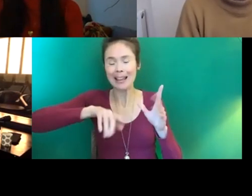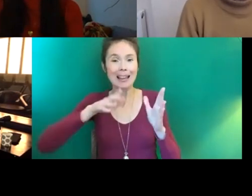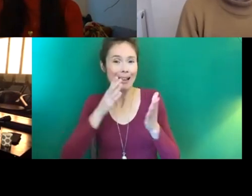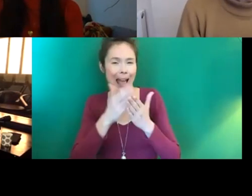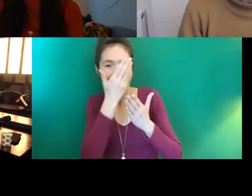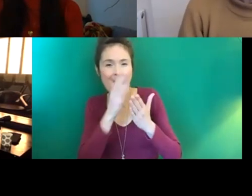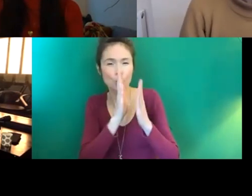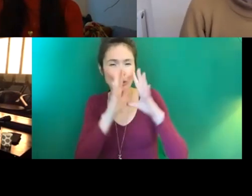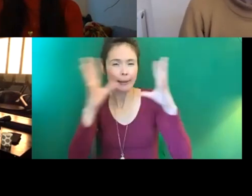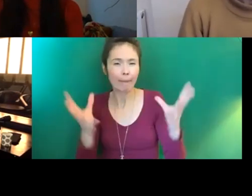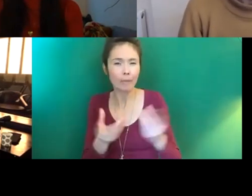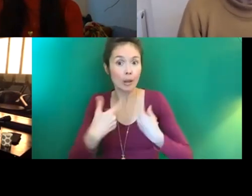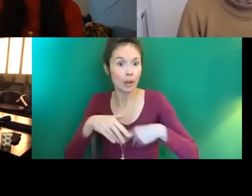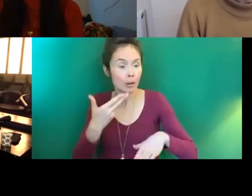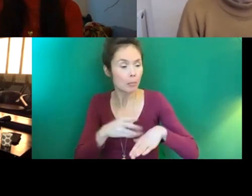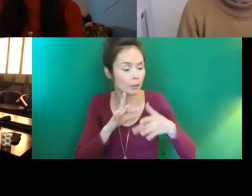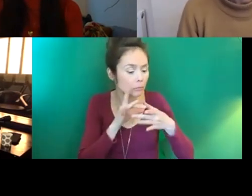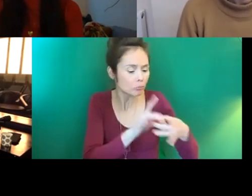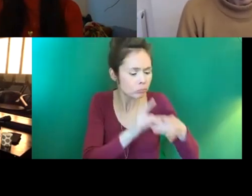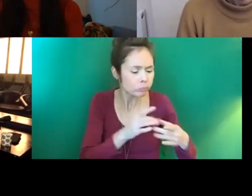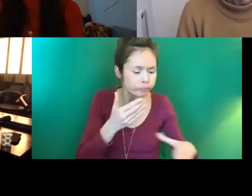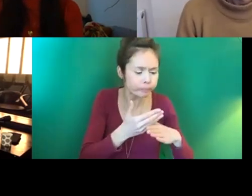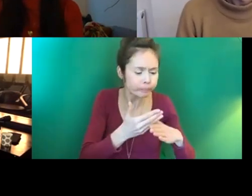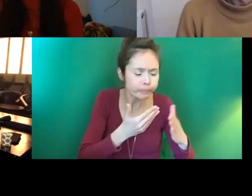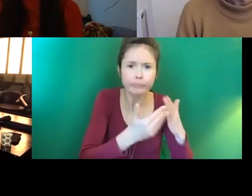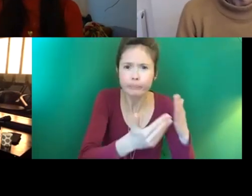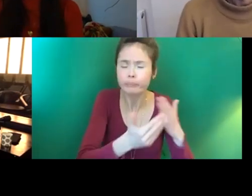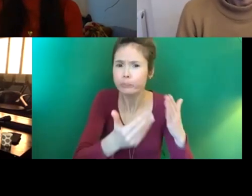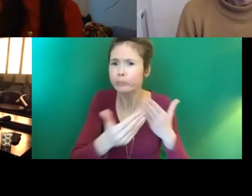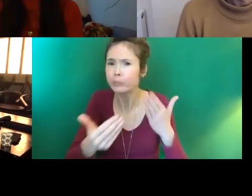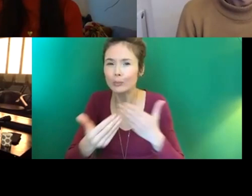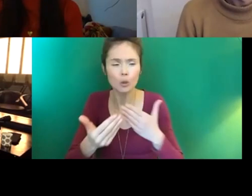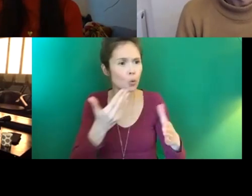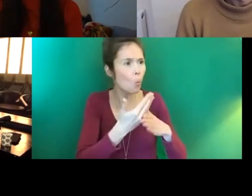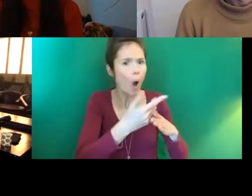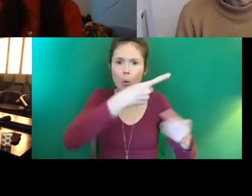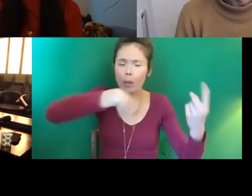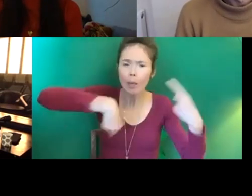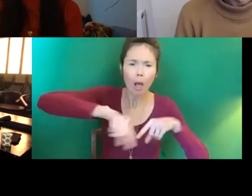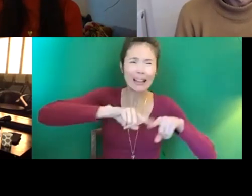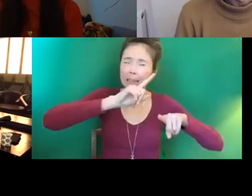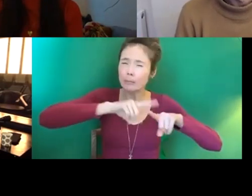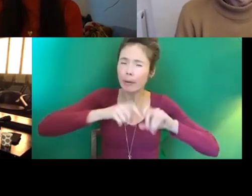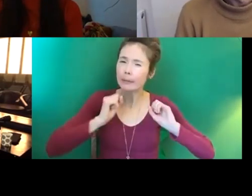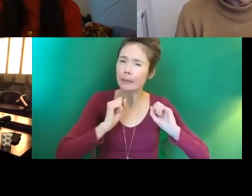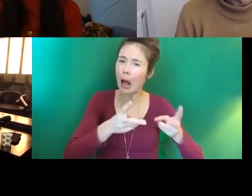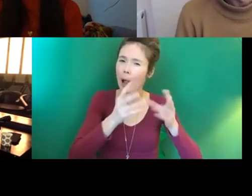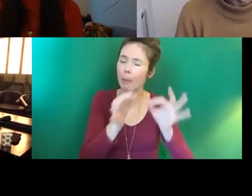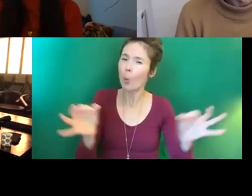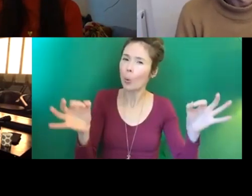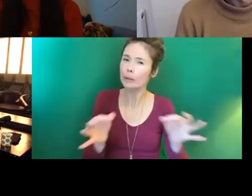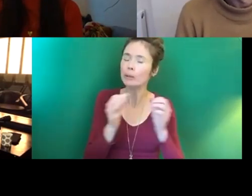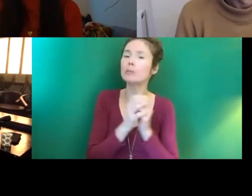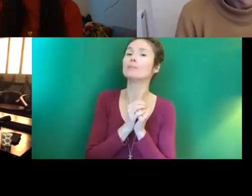with venues and spaces that work across genres, and I'd say that there are separate